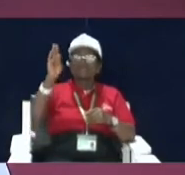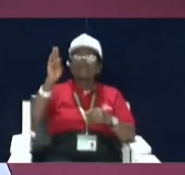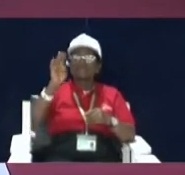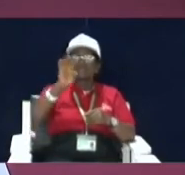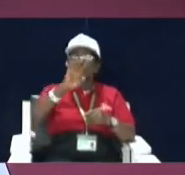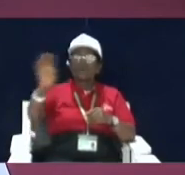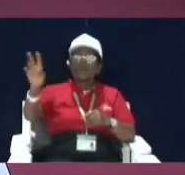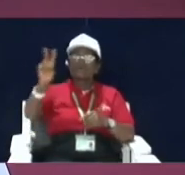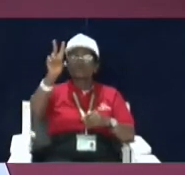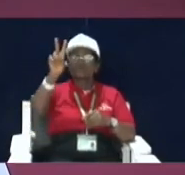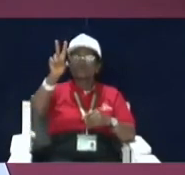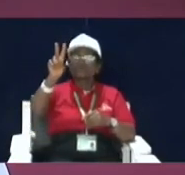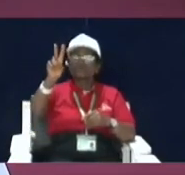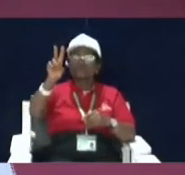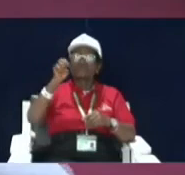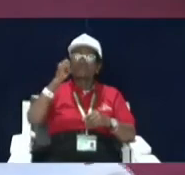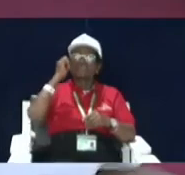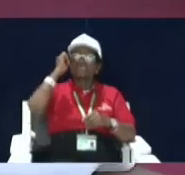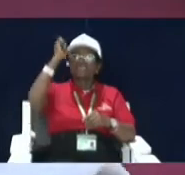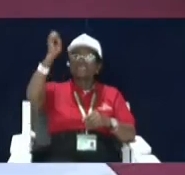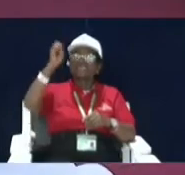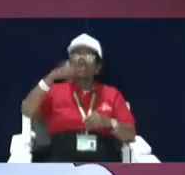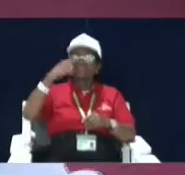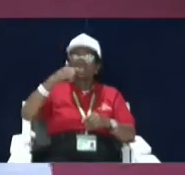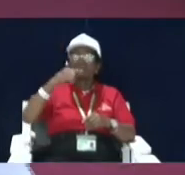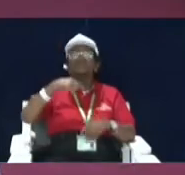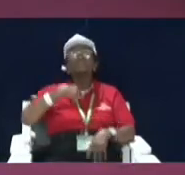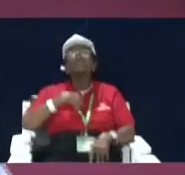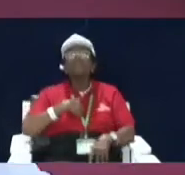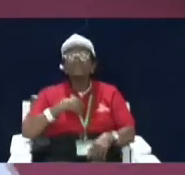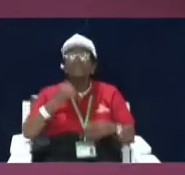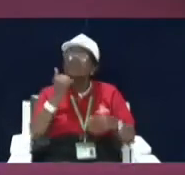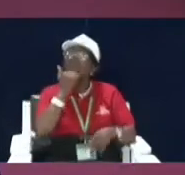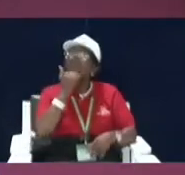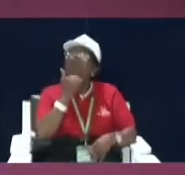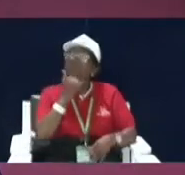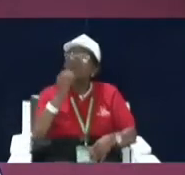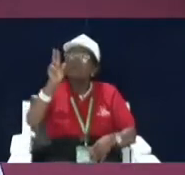he said, I wronged no man.